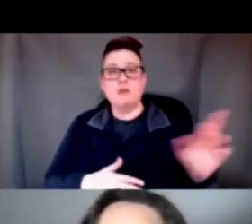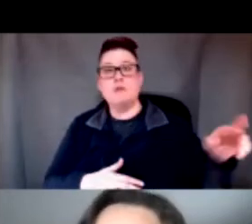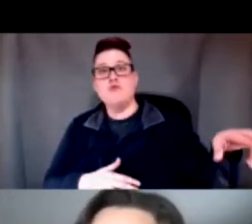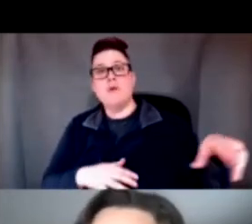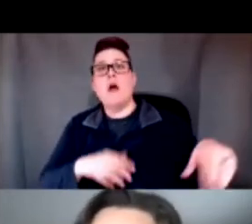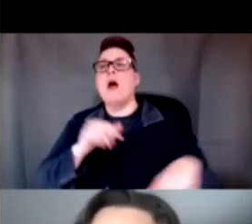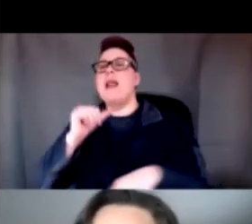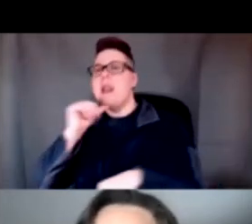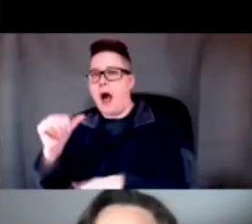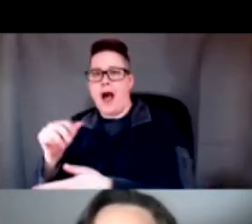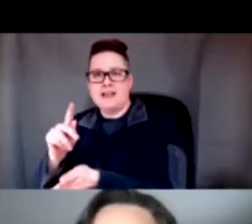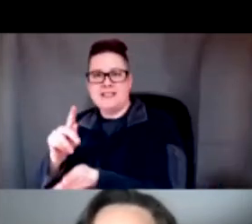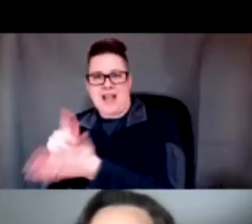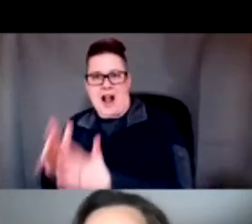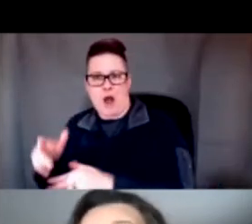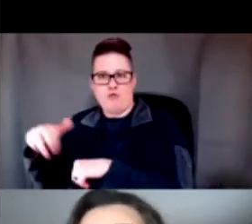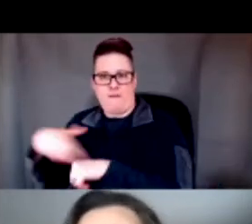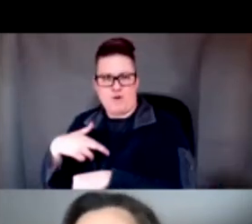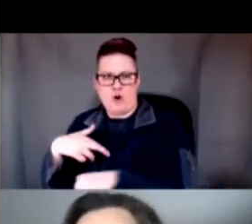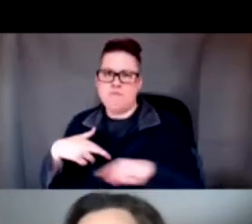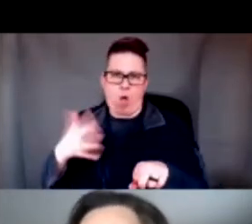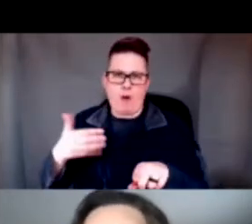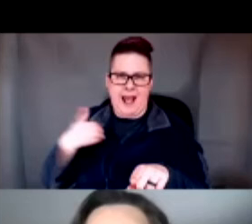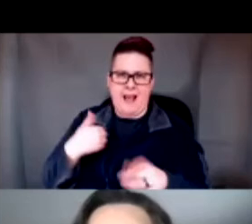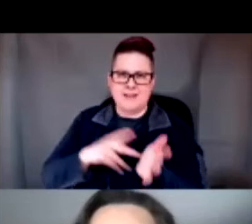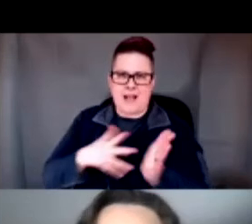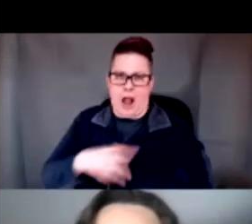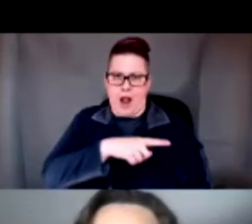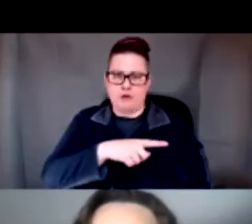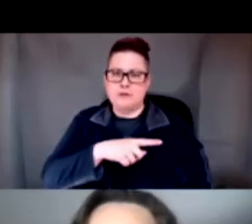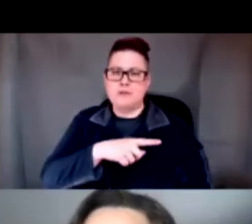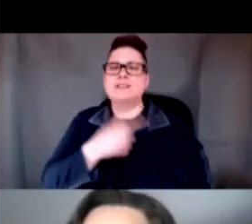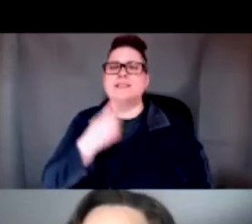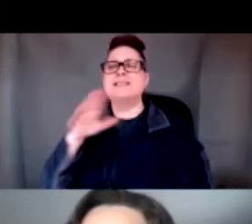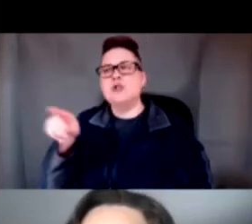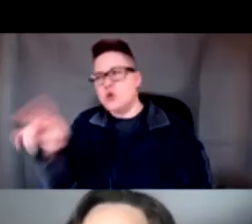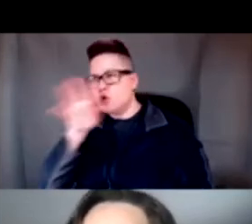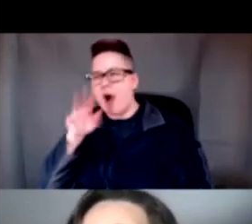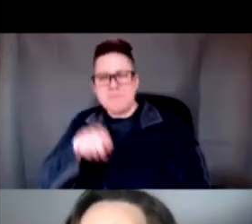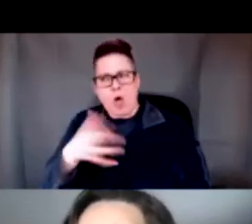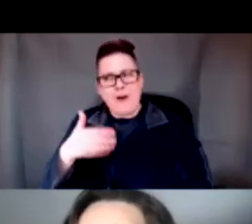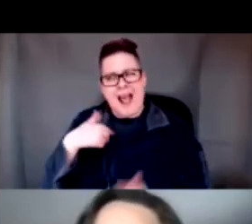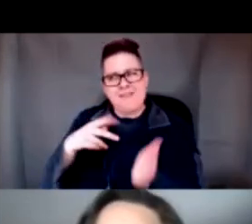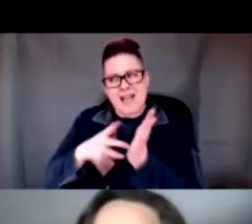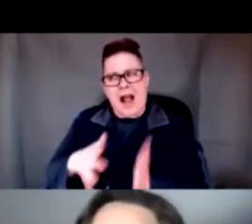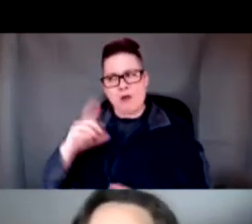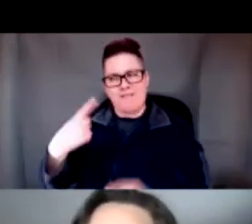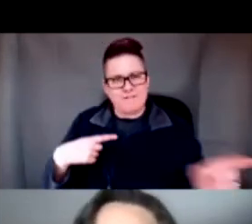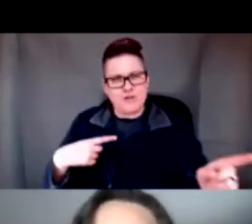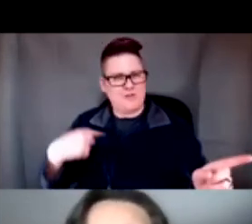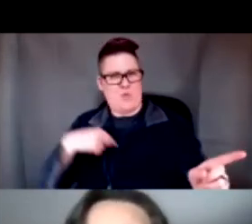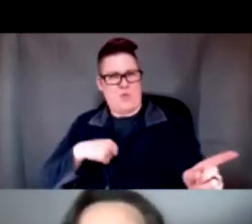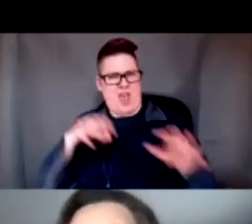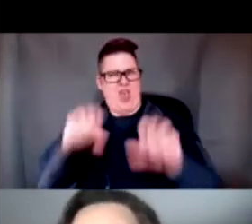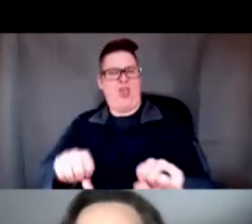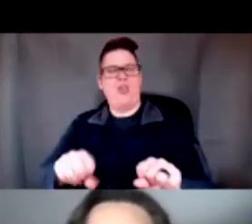a non-psychiatrist, we require that the referring provider talk with the existing psychiatrist first, because we want to